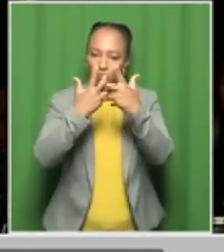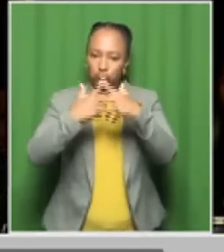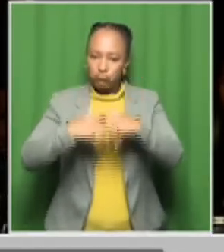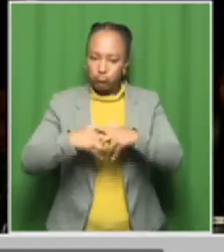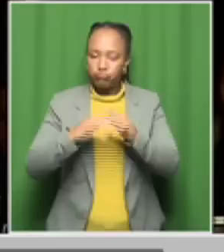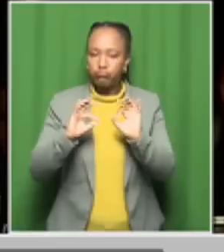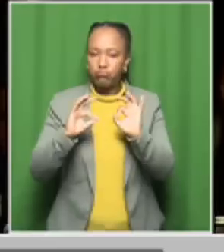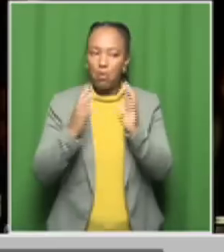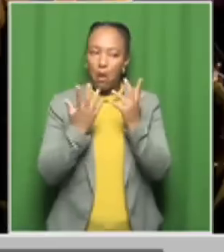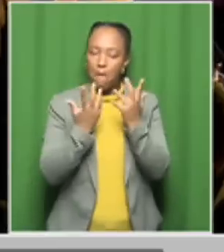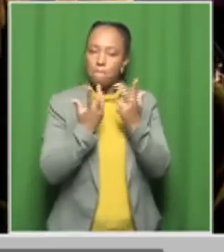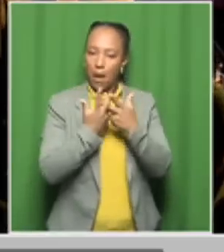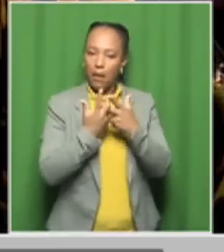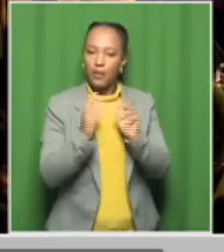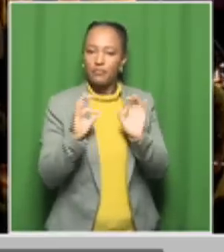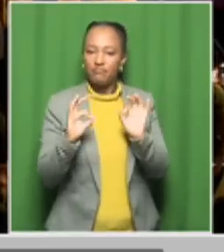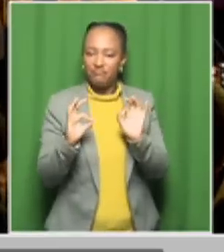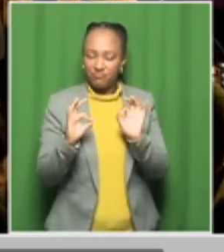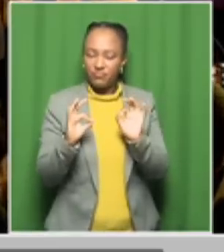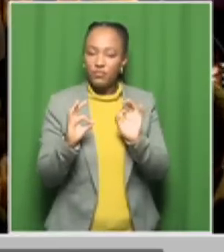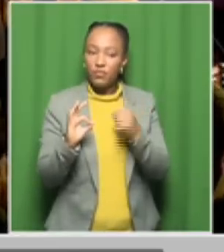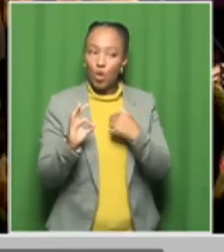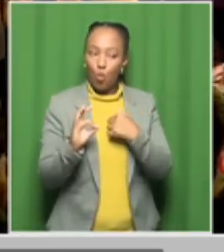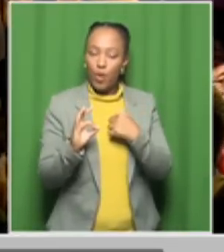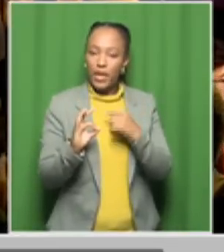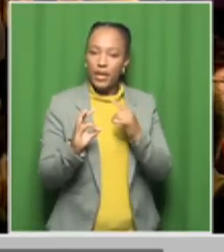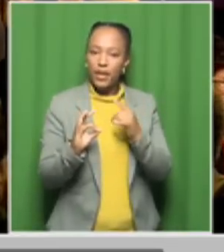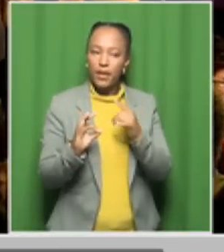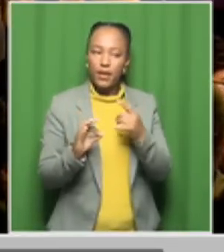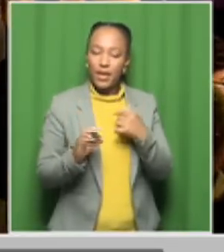complementarities. So in a sense, we are pursuing the same